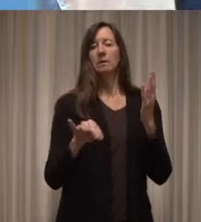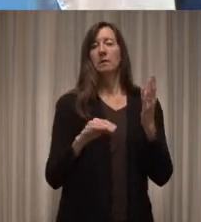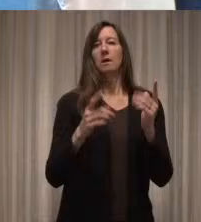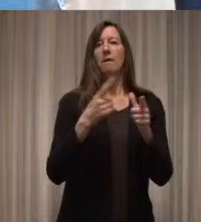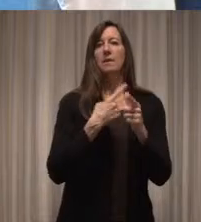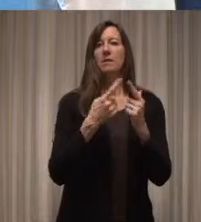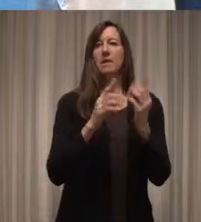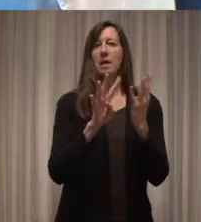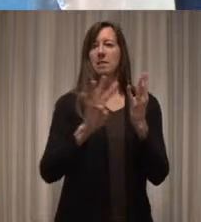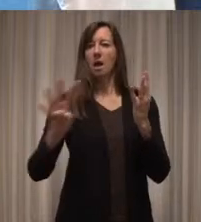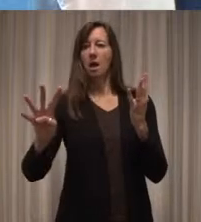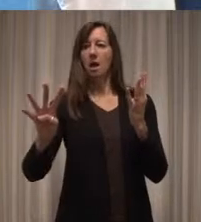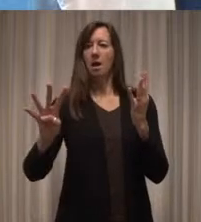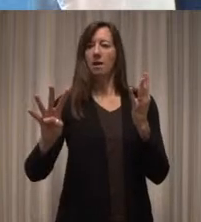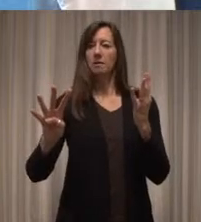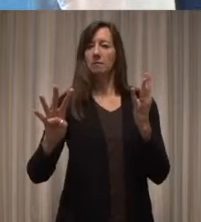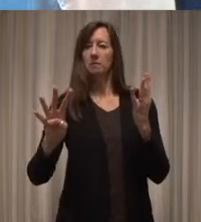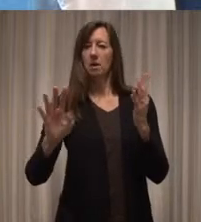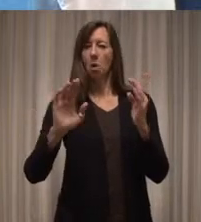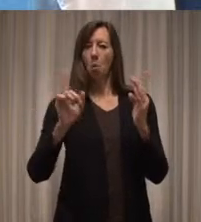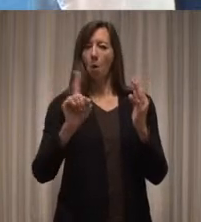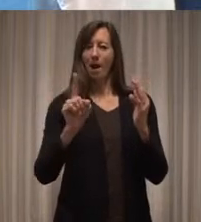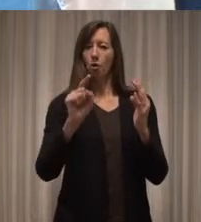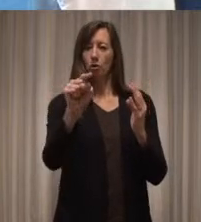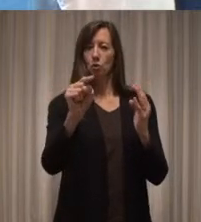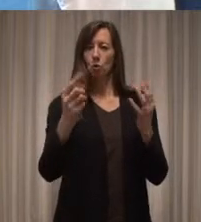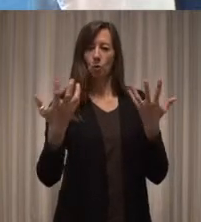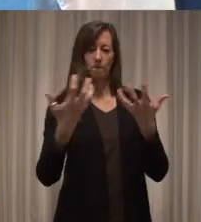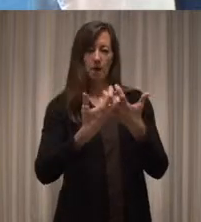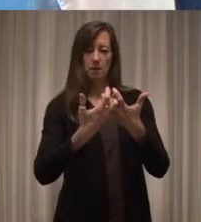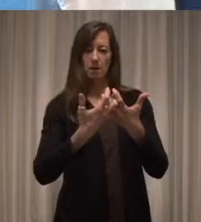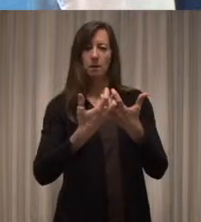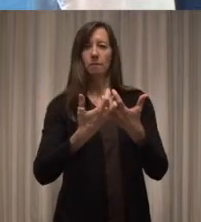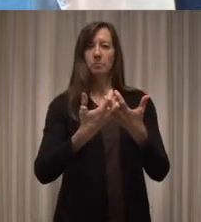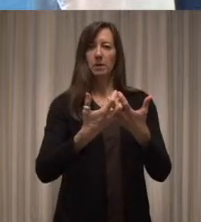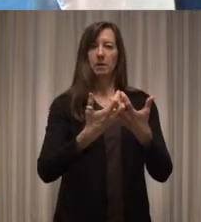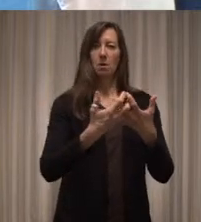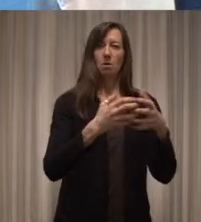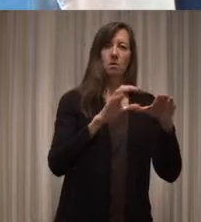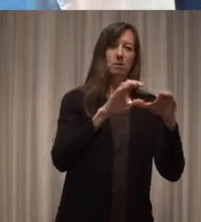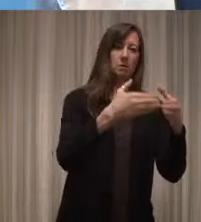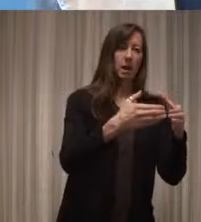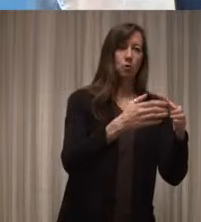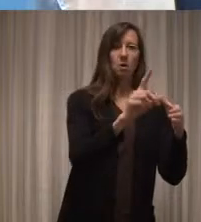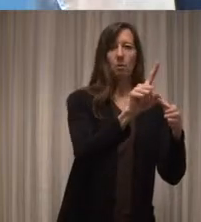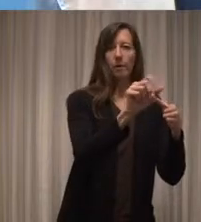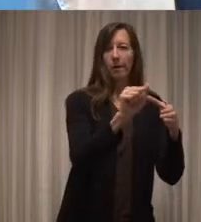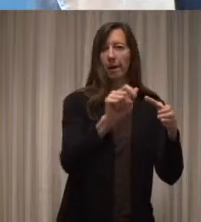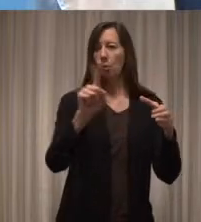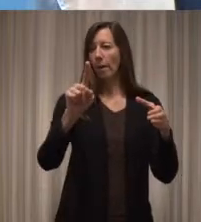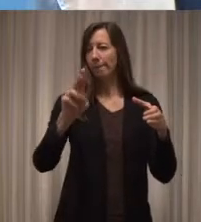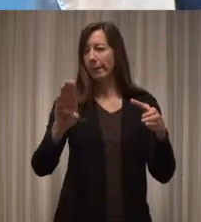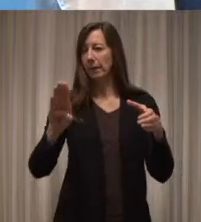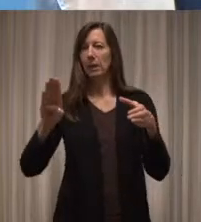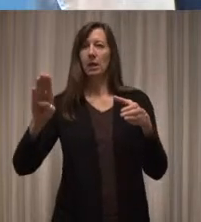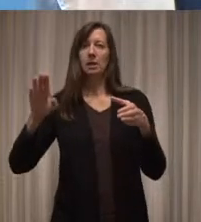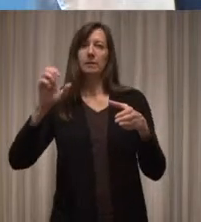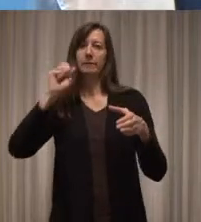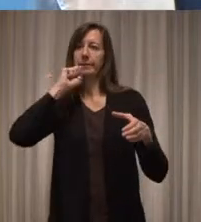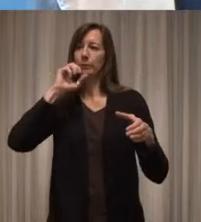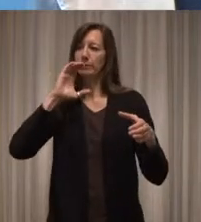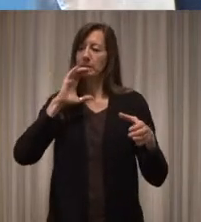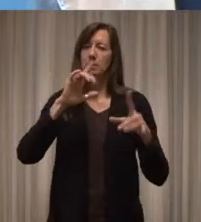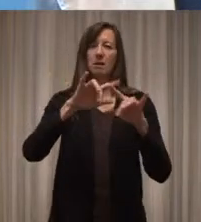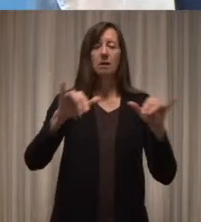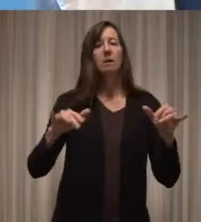fit? So where in that line, based on priority, are you, and when can you reasonably expect to